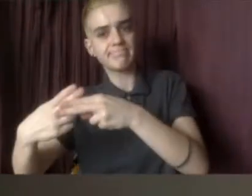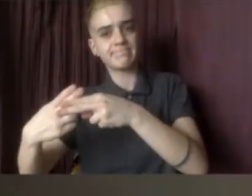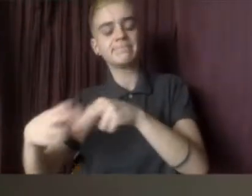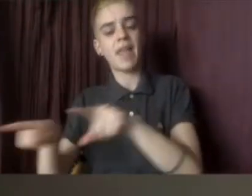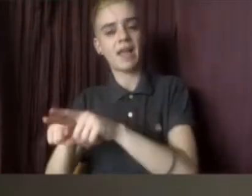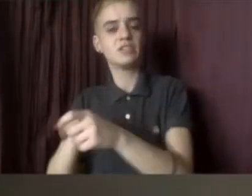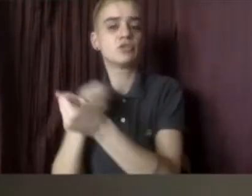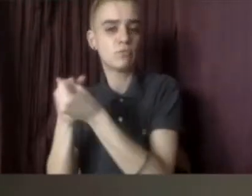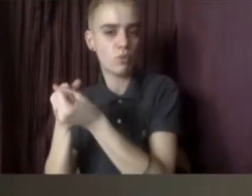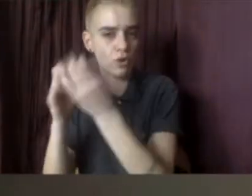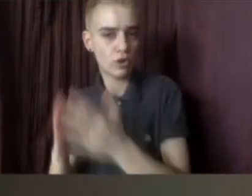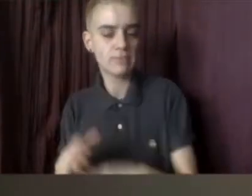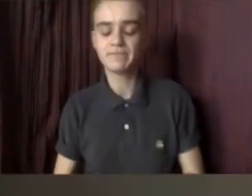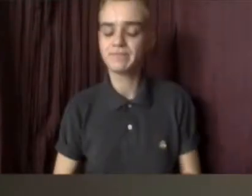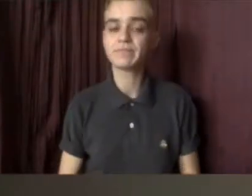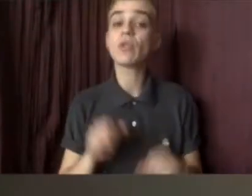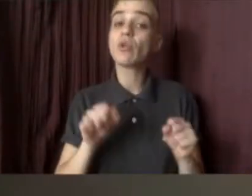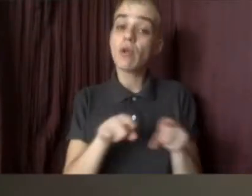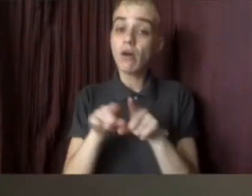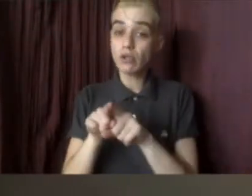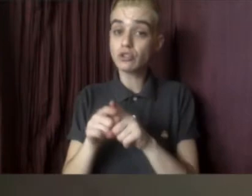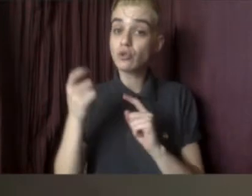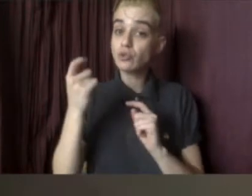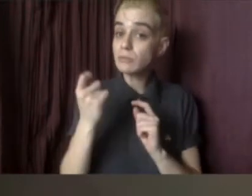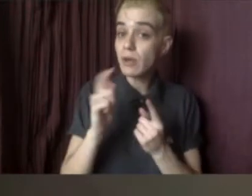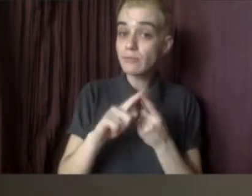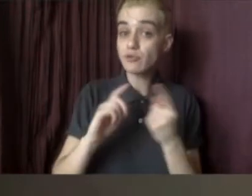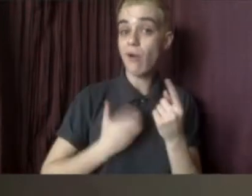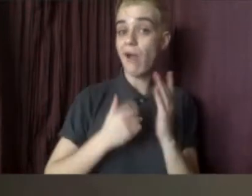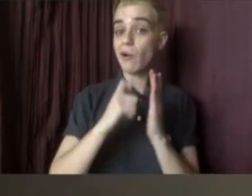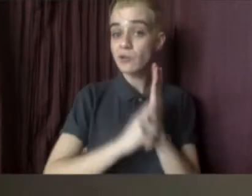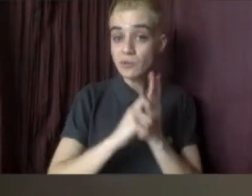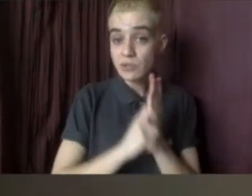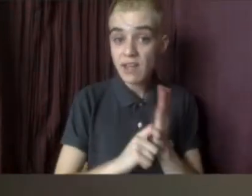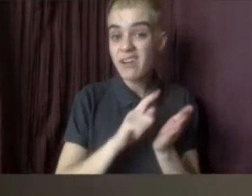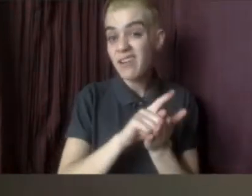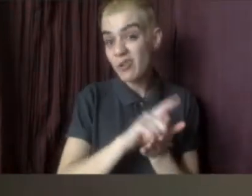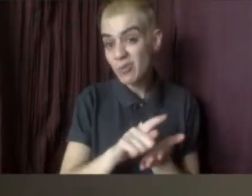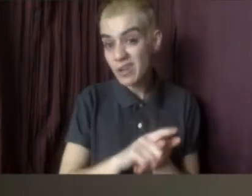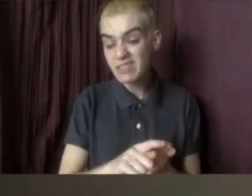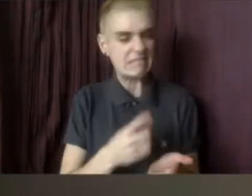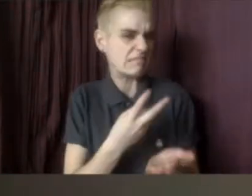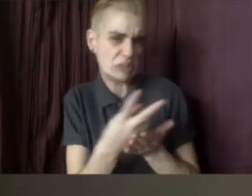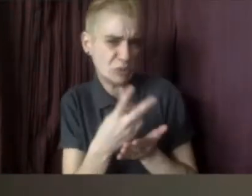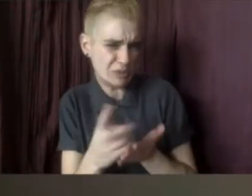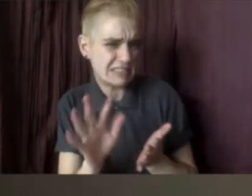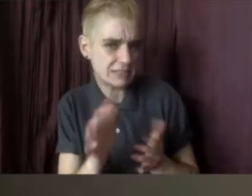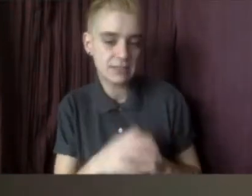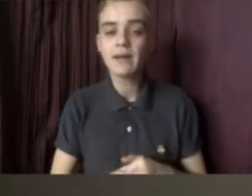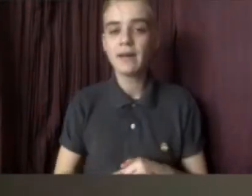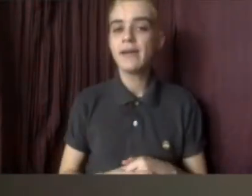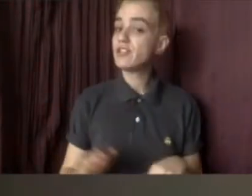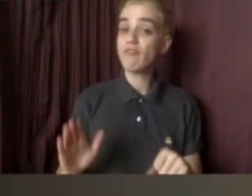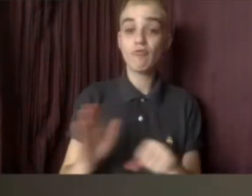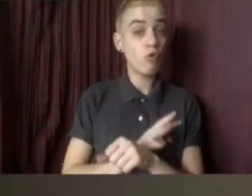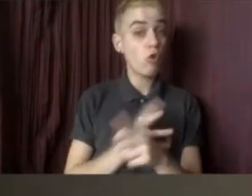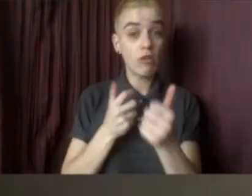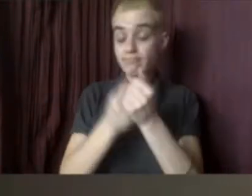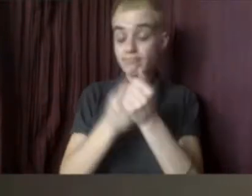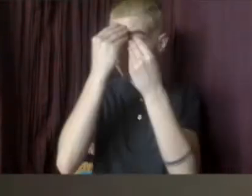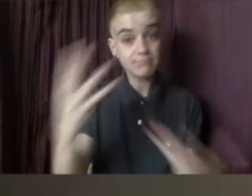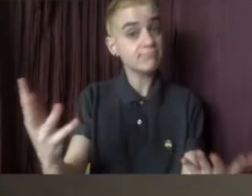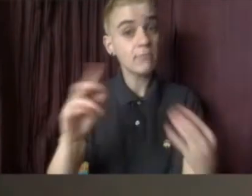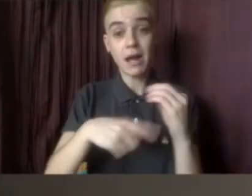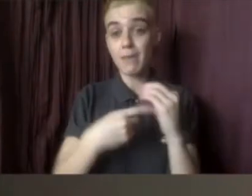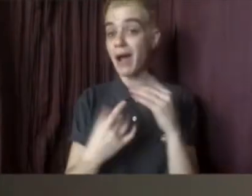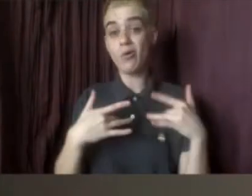And then also, if you are with an organization, or if you are an active advocate that is very passionate about democracy reforms, you can sign up